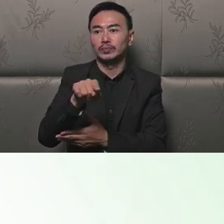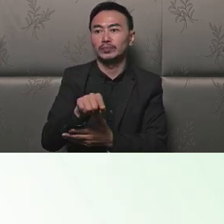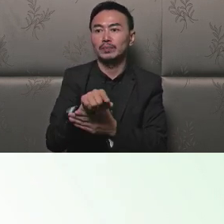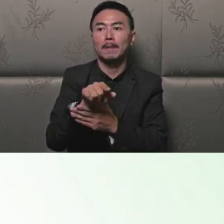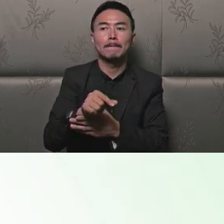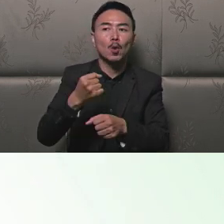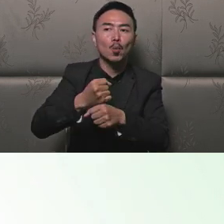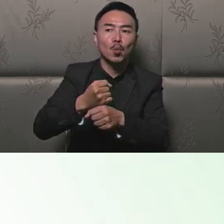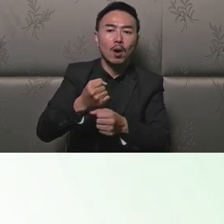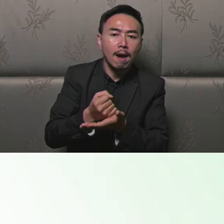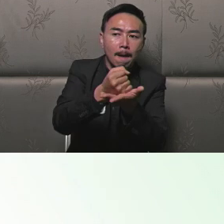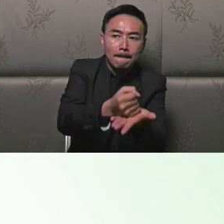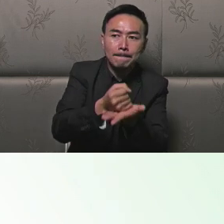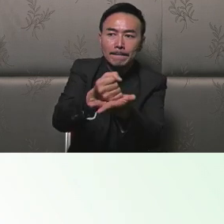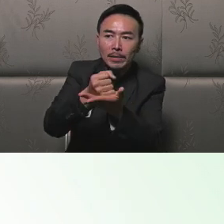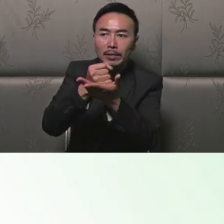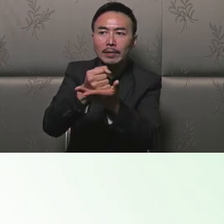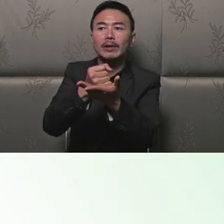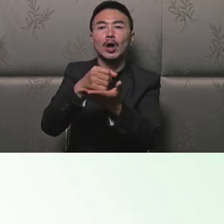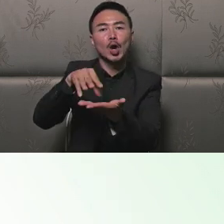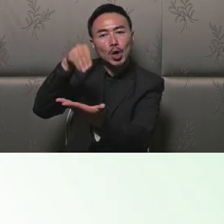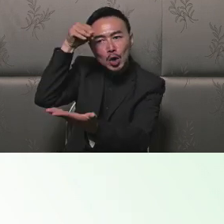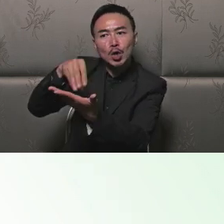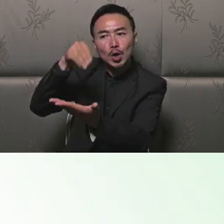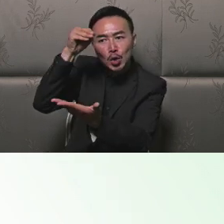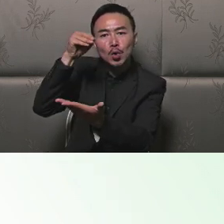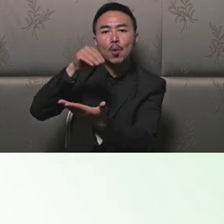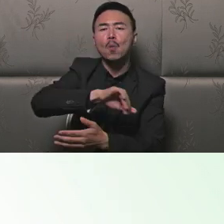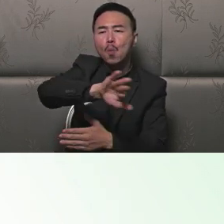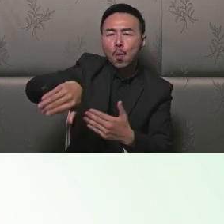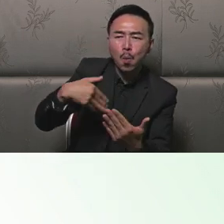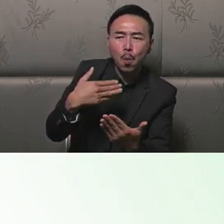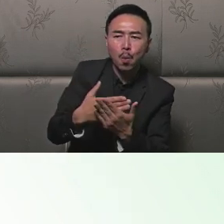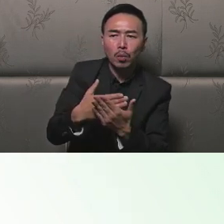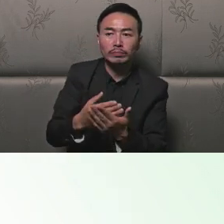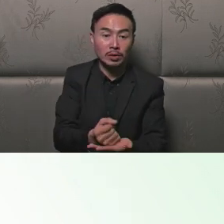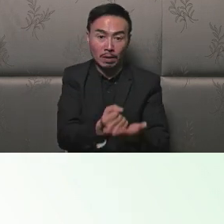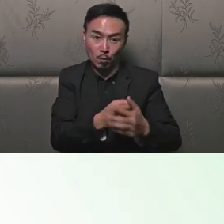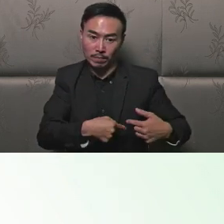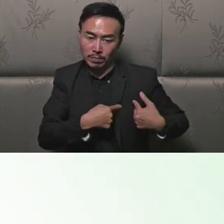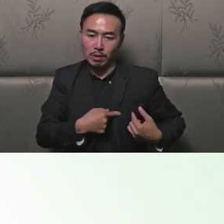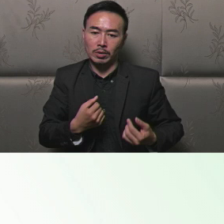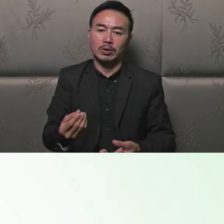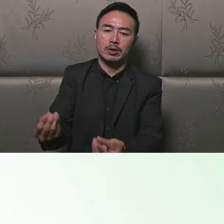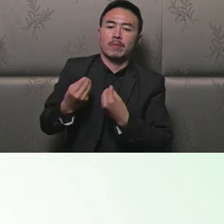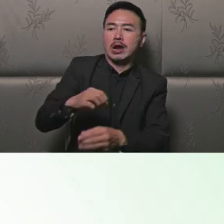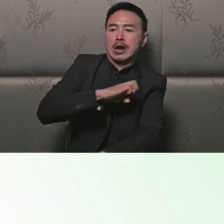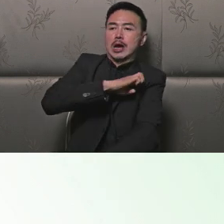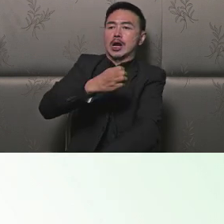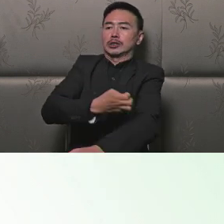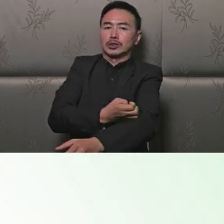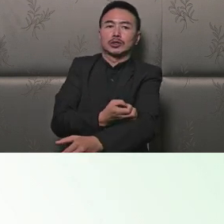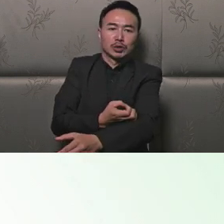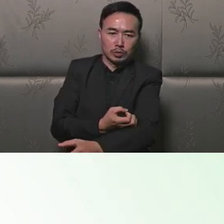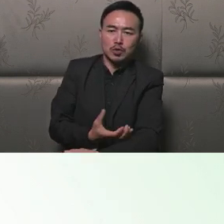make sure refugees can also benefit from these types of opportunities. The inclusion in national education that I've emphasized quite a